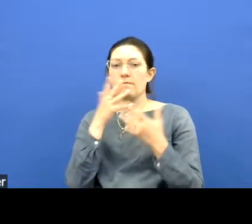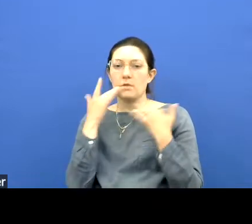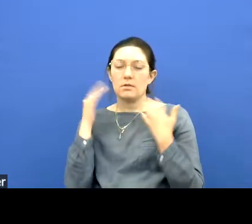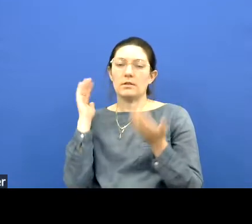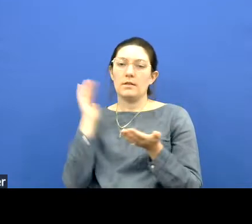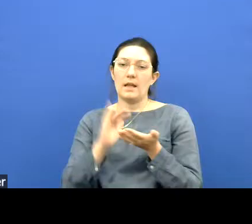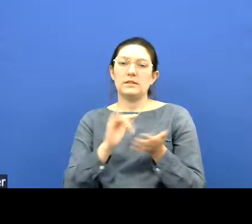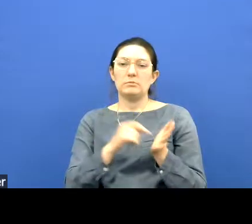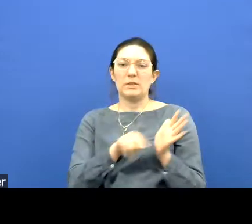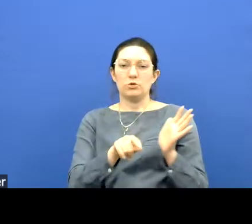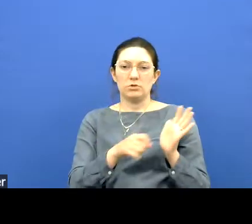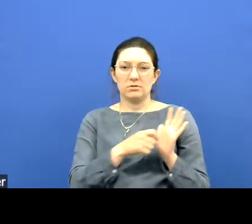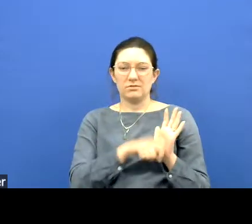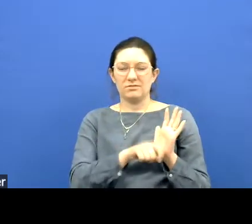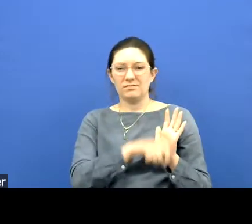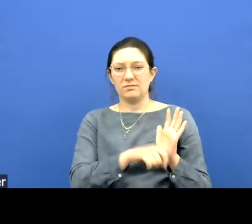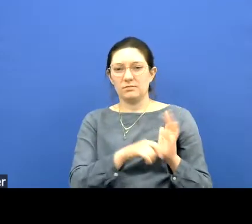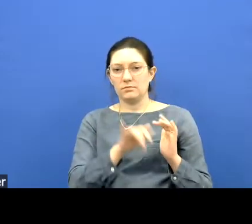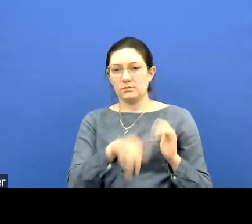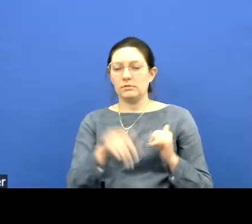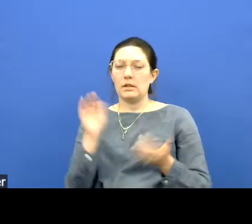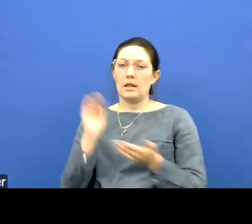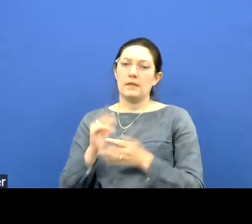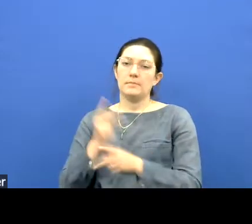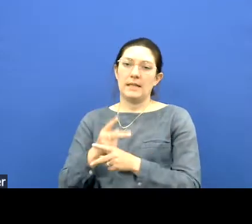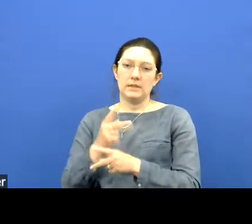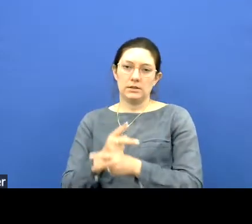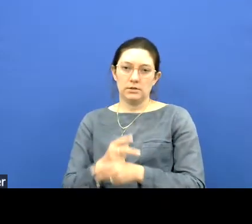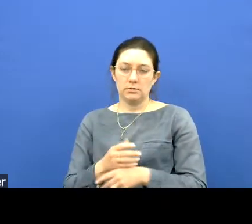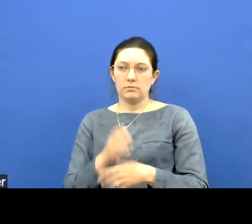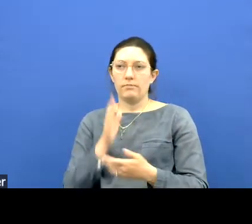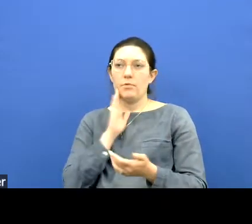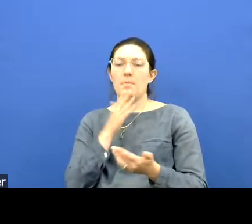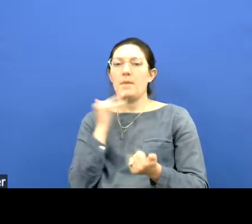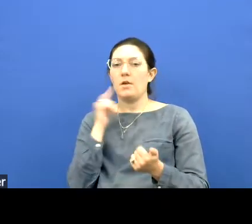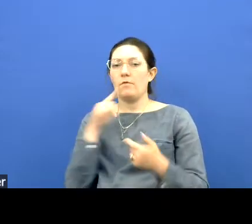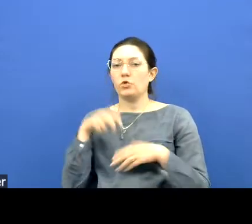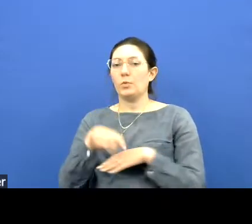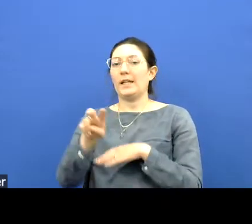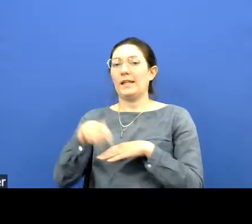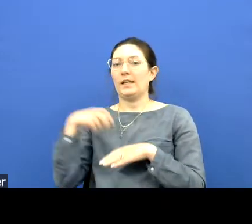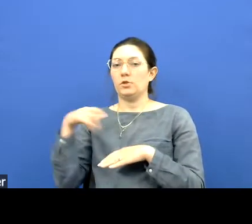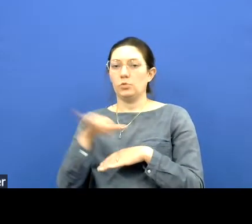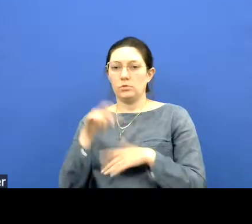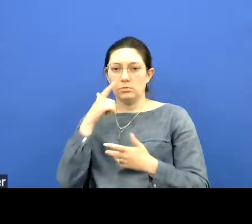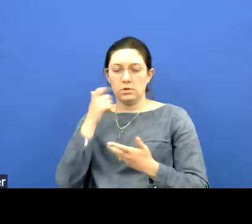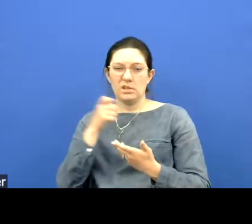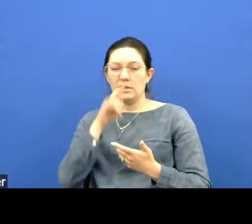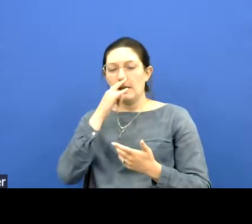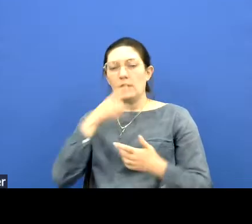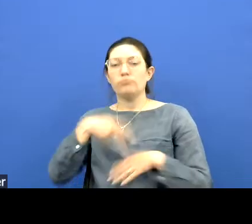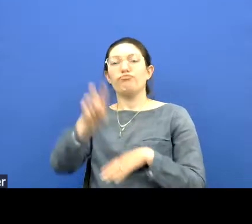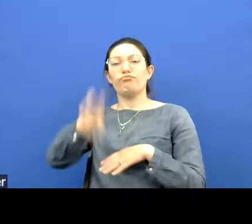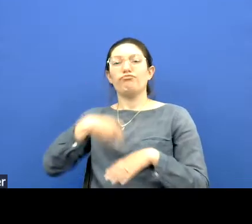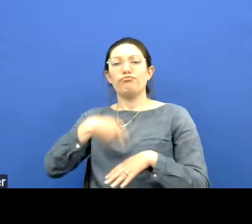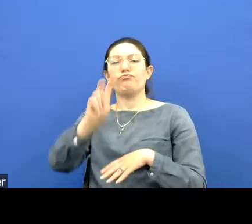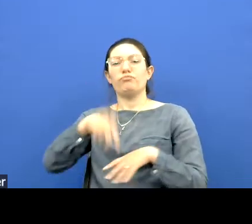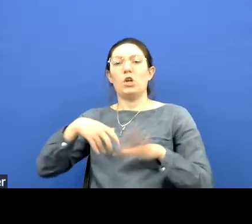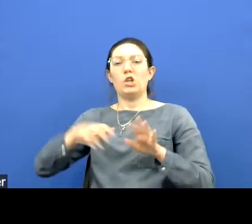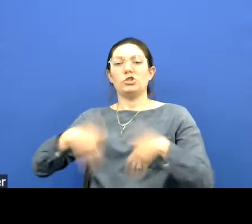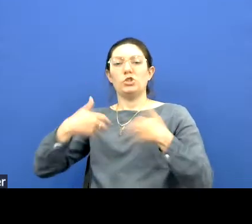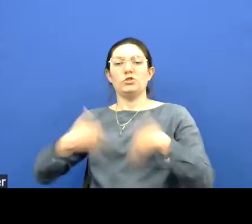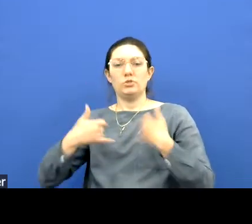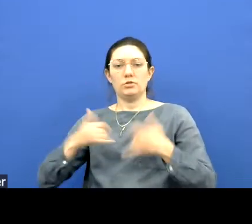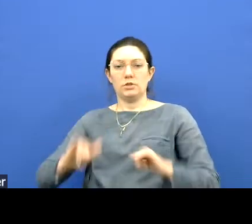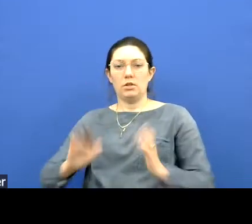of splinters, stuff like that, less maintenance. It'll be better for the swings because I won't, as kids swing, they dig out those wood chips,